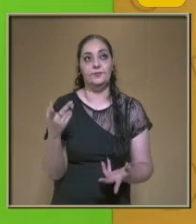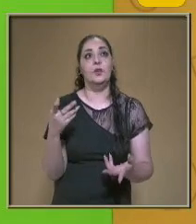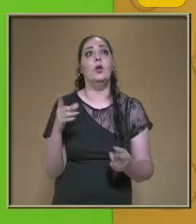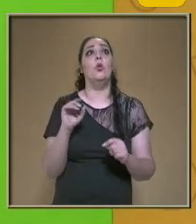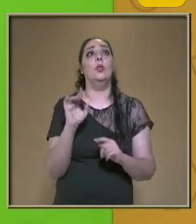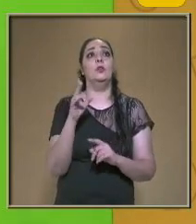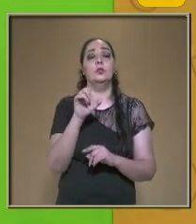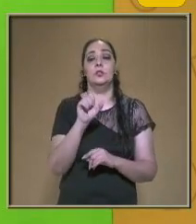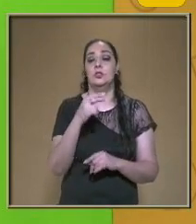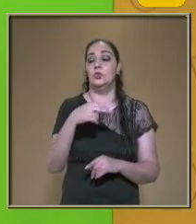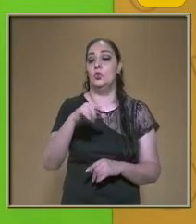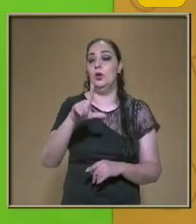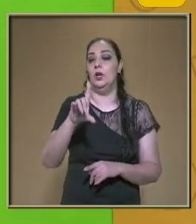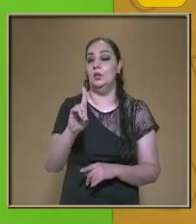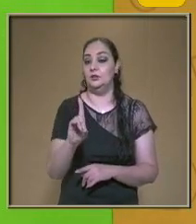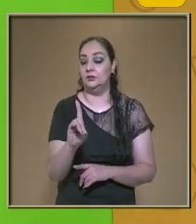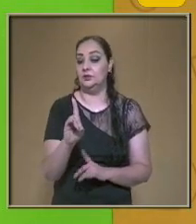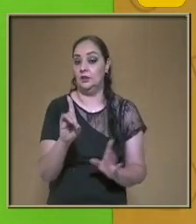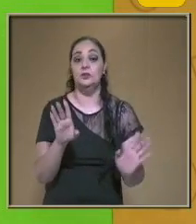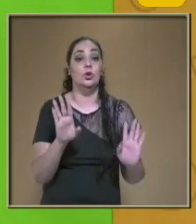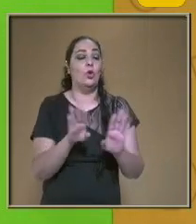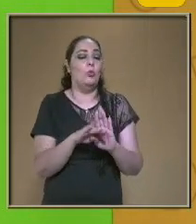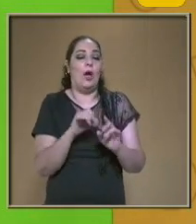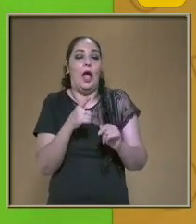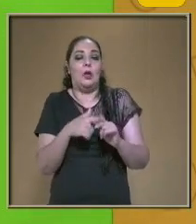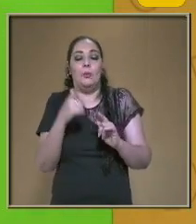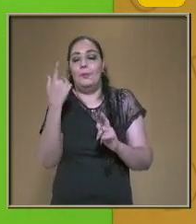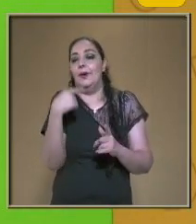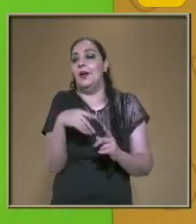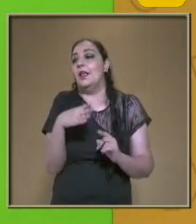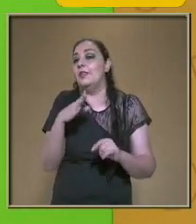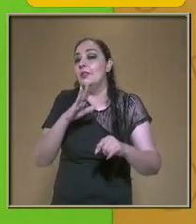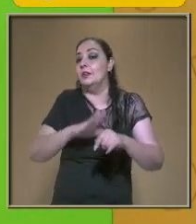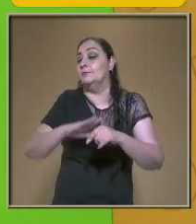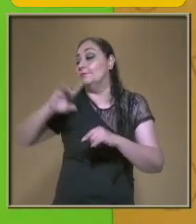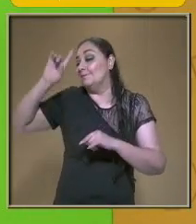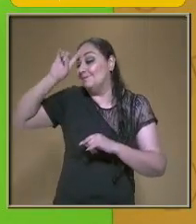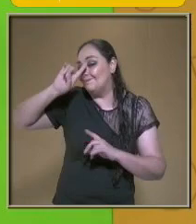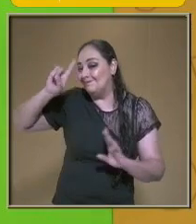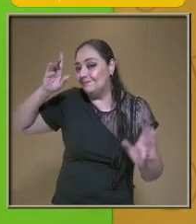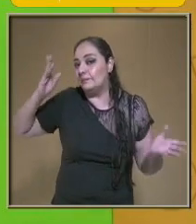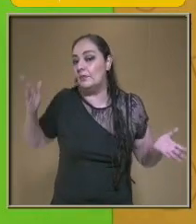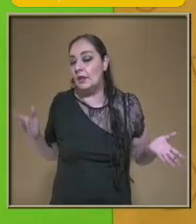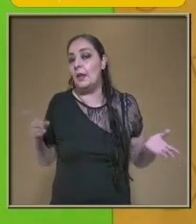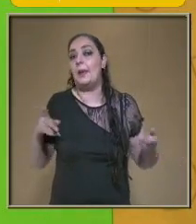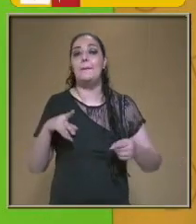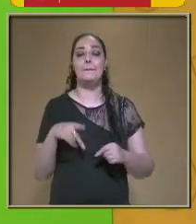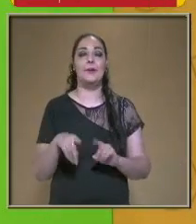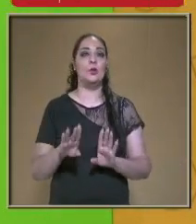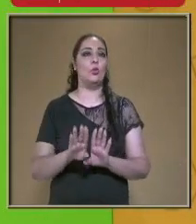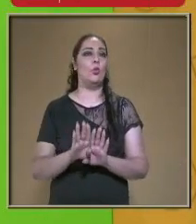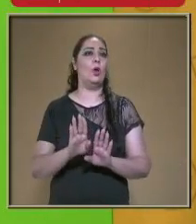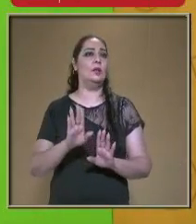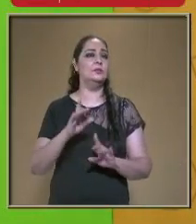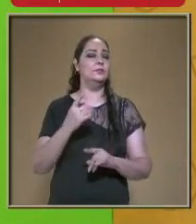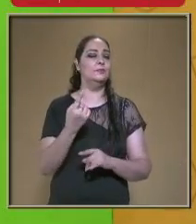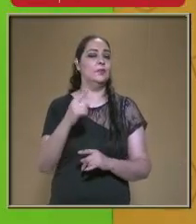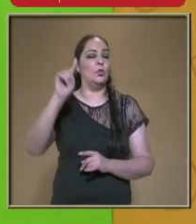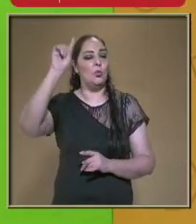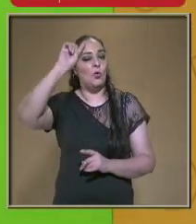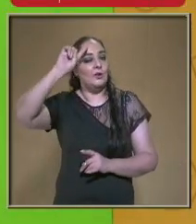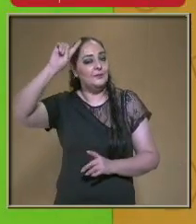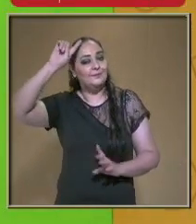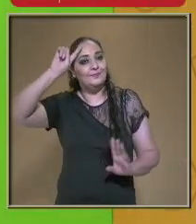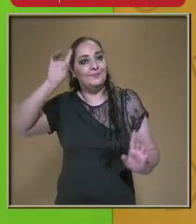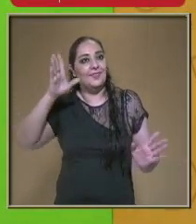or shouldn't, in case of negative, to give advice. Okay, but what is an advice, teacher? Advice,